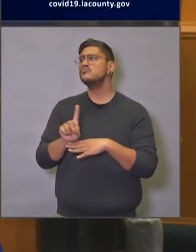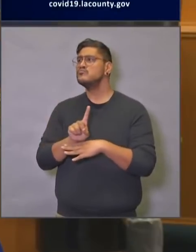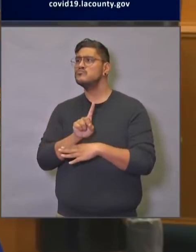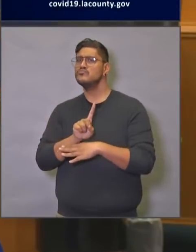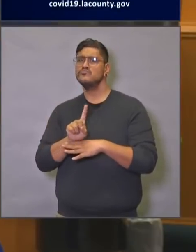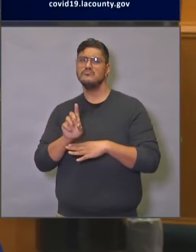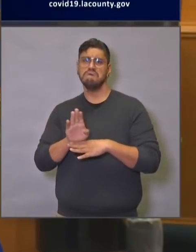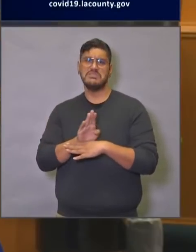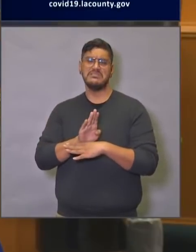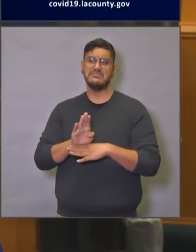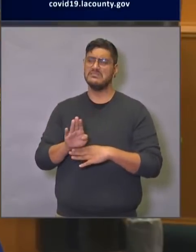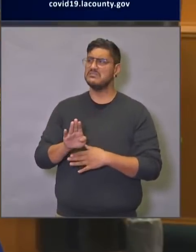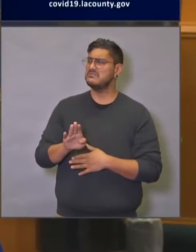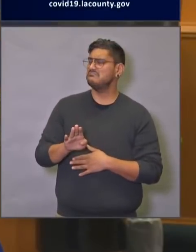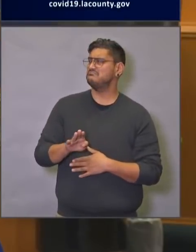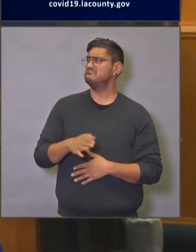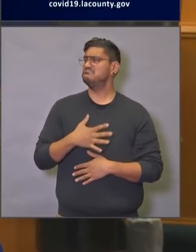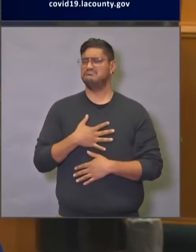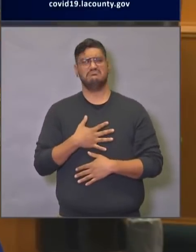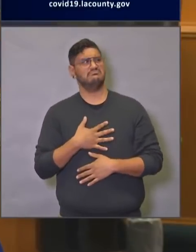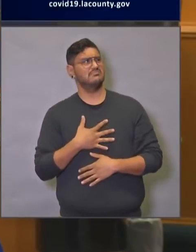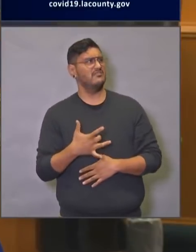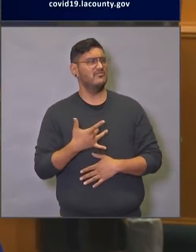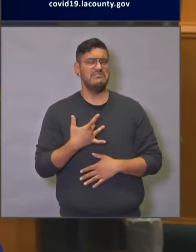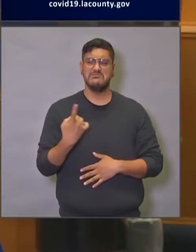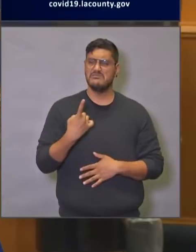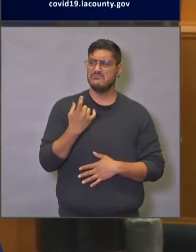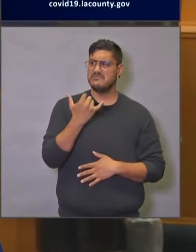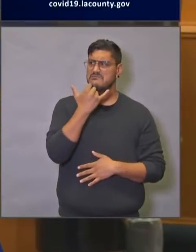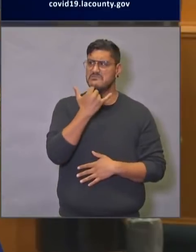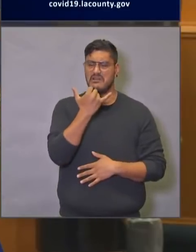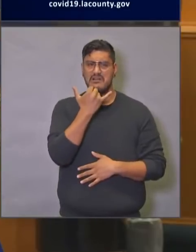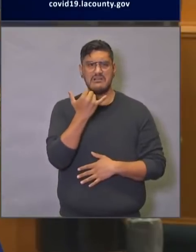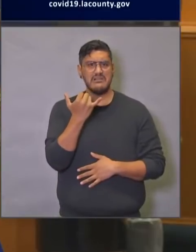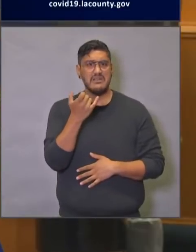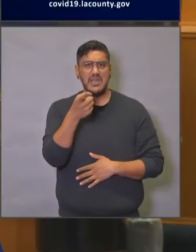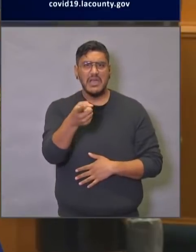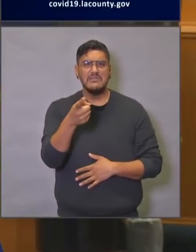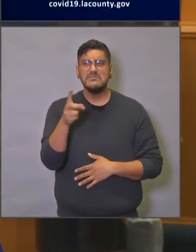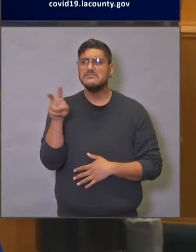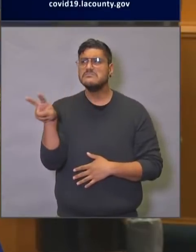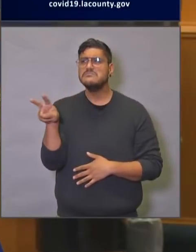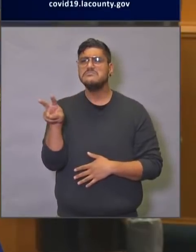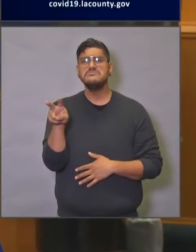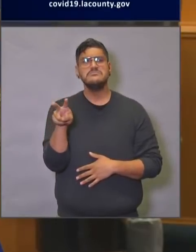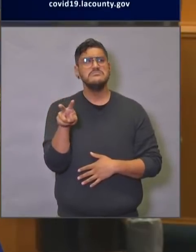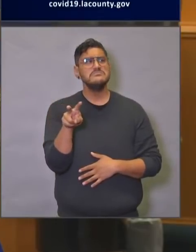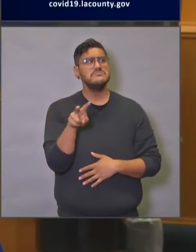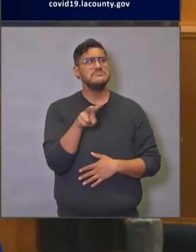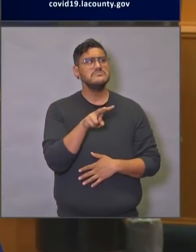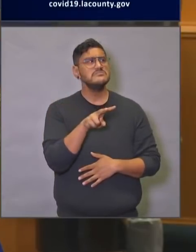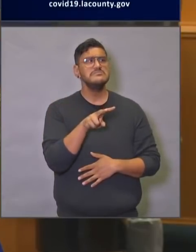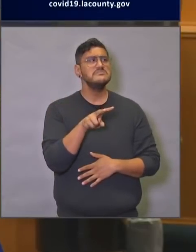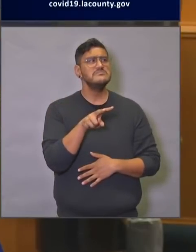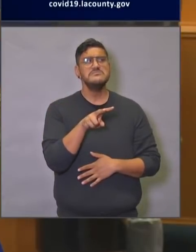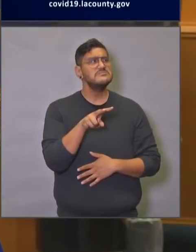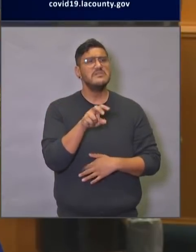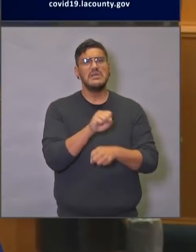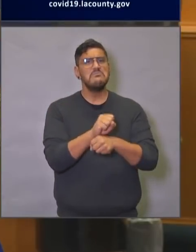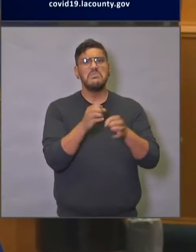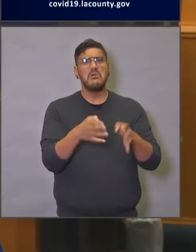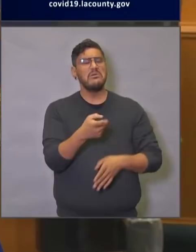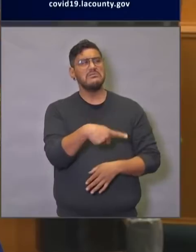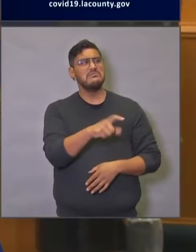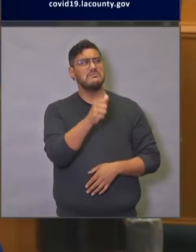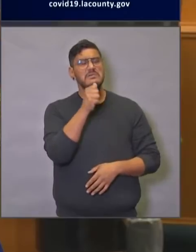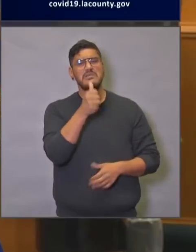that's wrong, and that basic health and safety measures that we all know what they are at this point around distancing, around face coverings